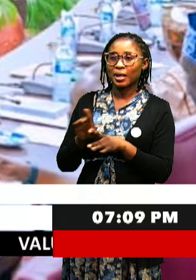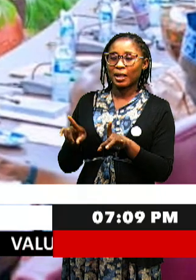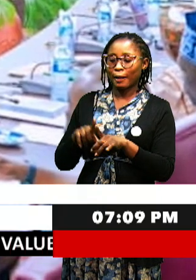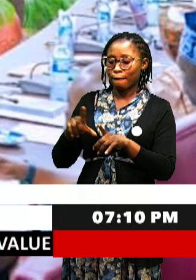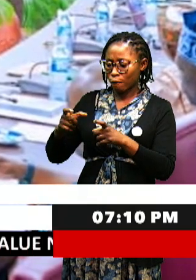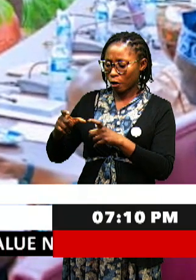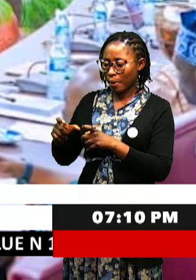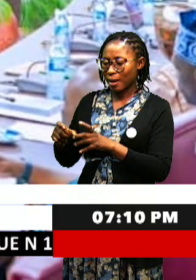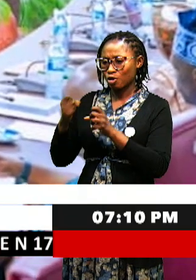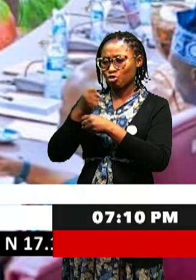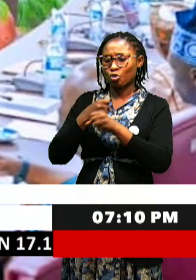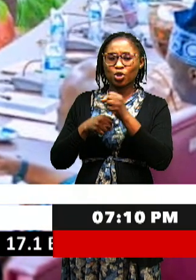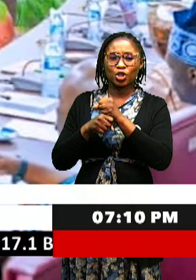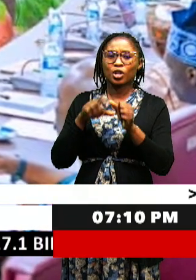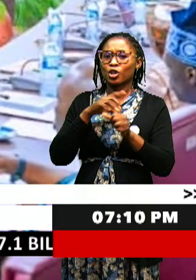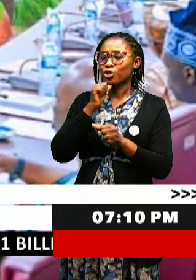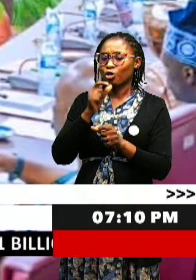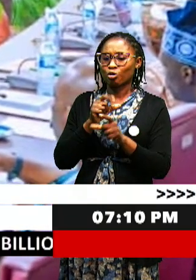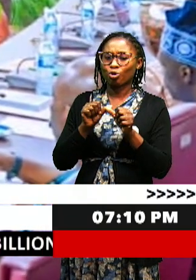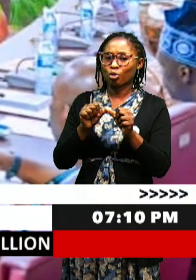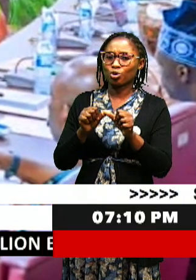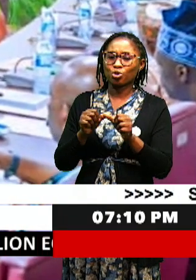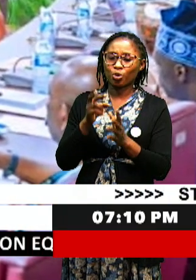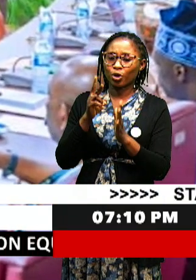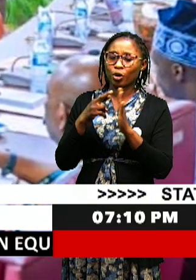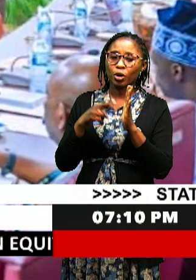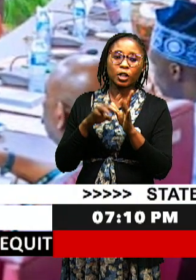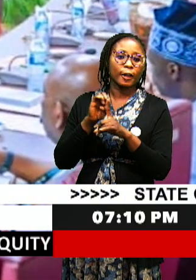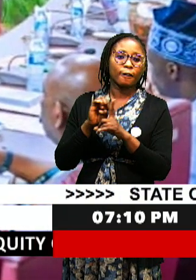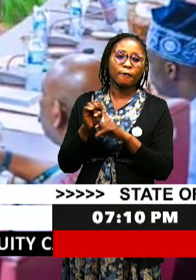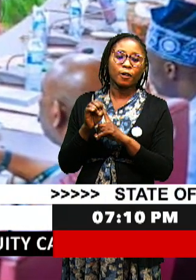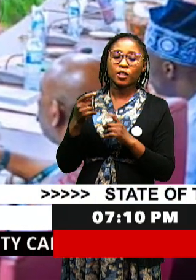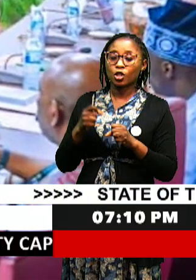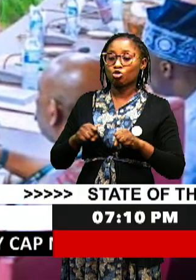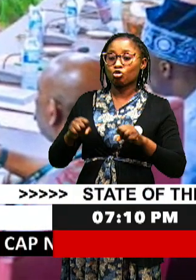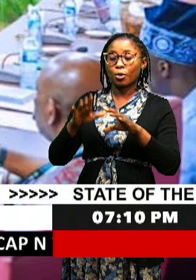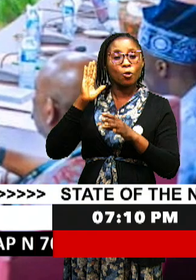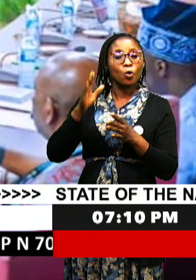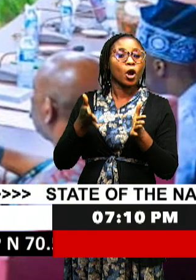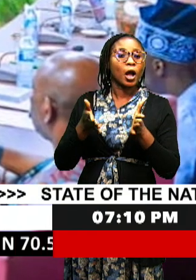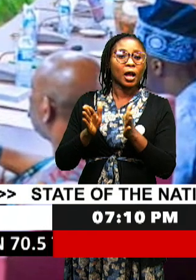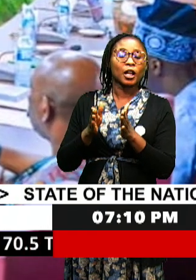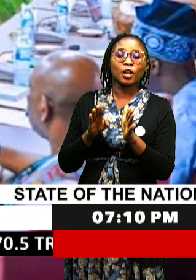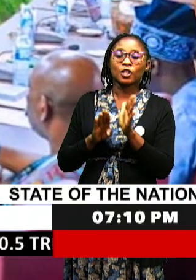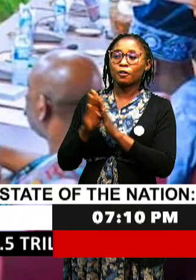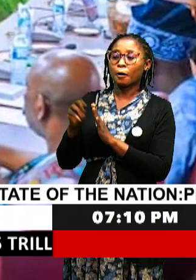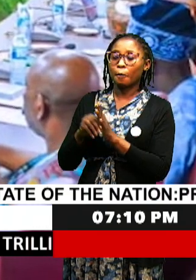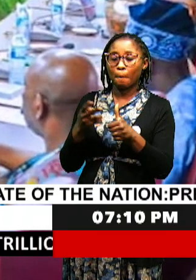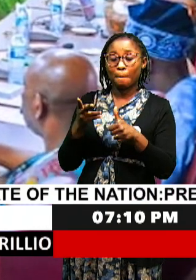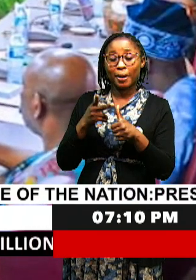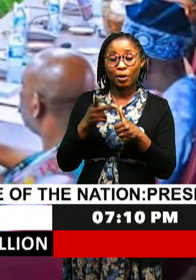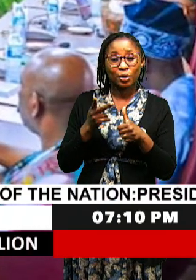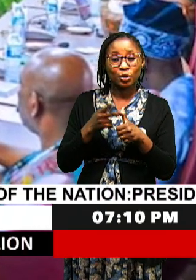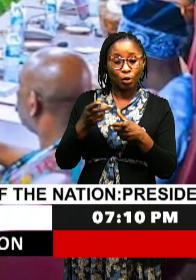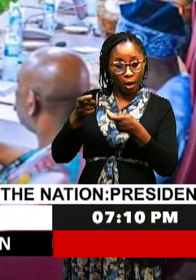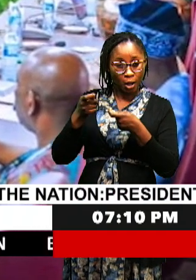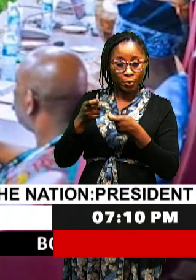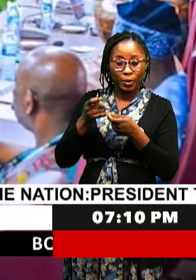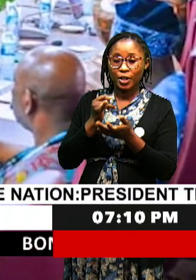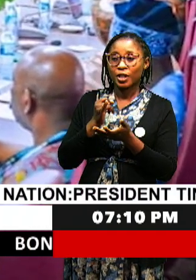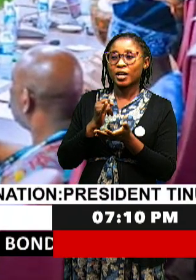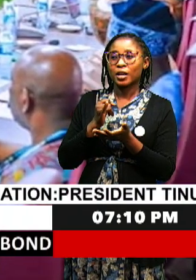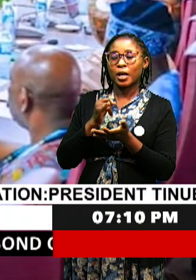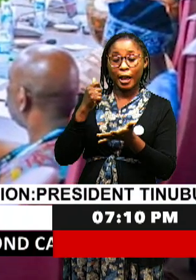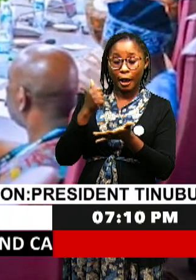structure and inconsistent regulatory environments. The summit will also align development priorities, attract